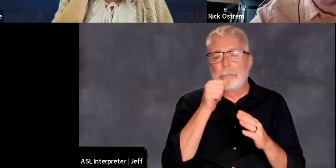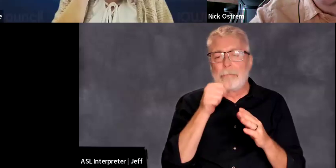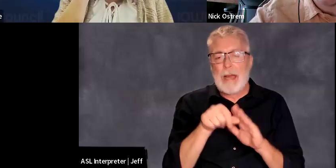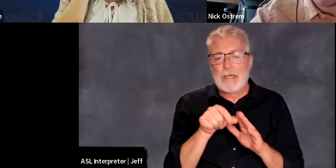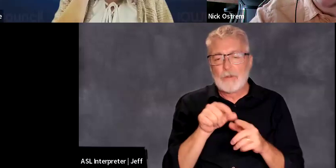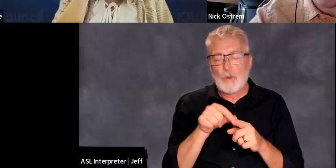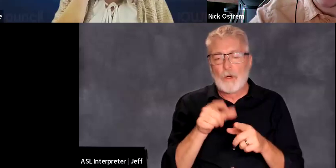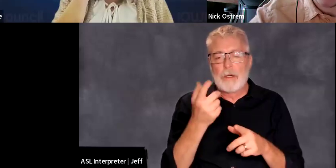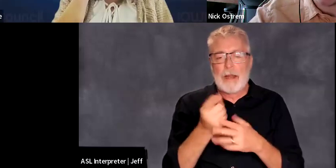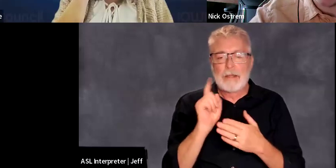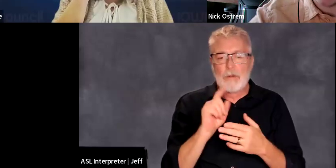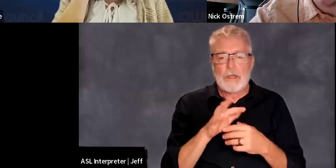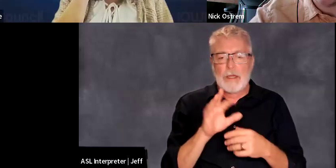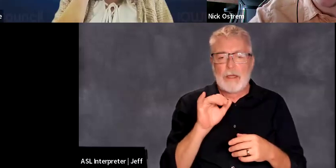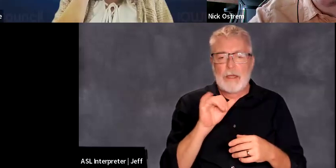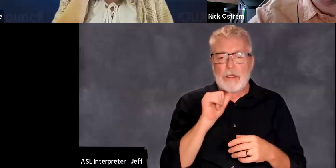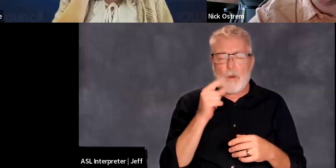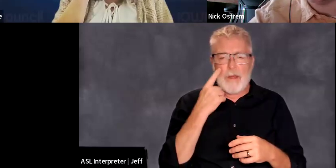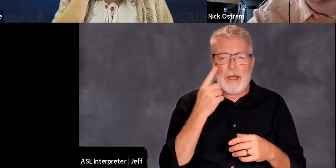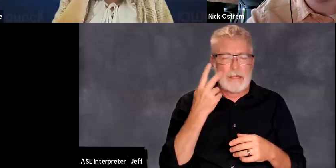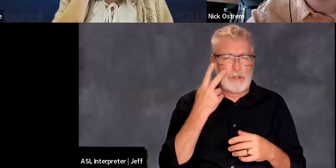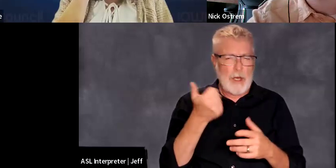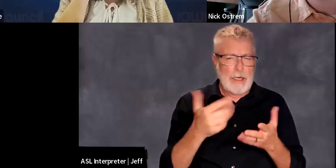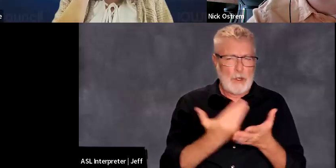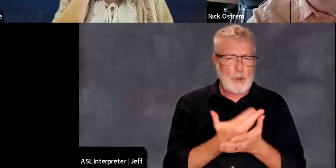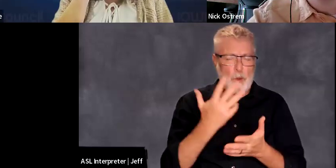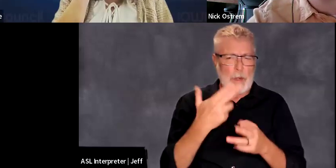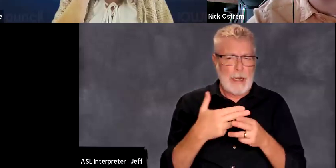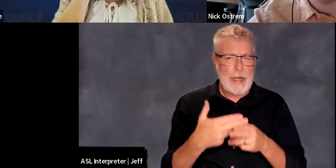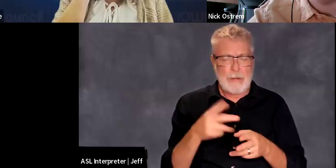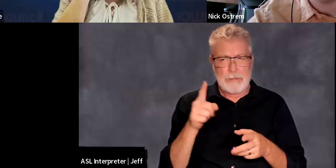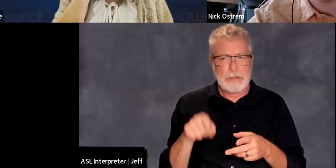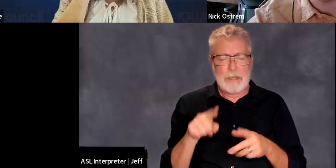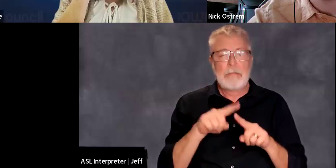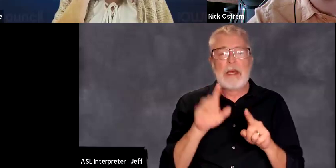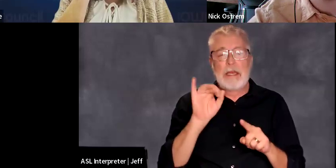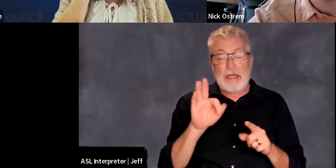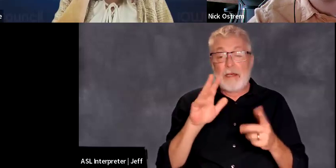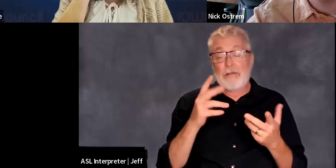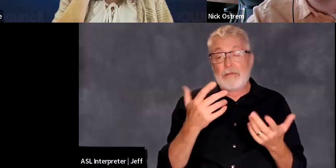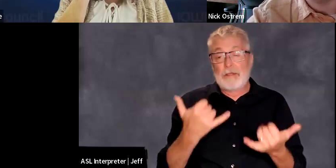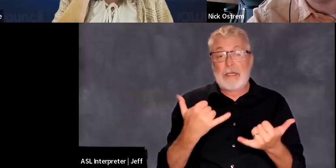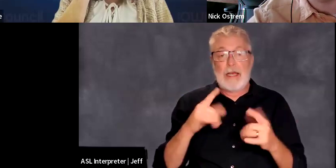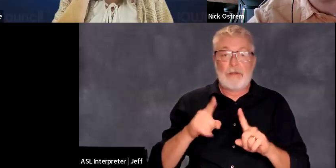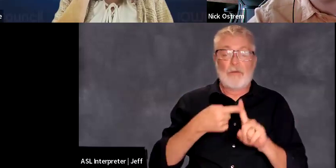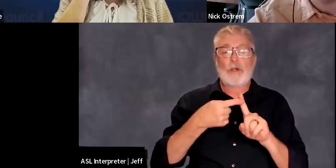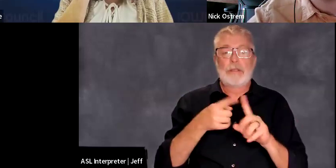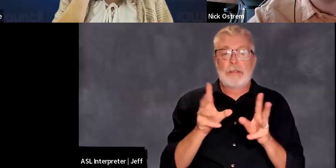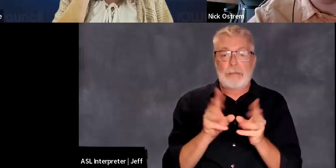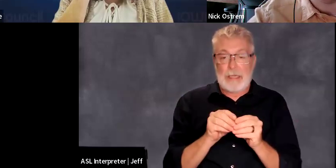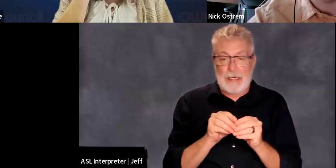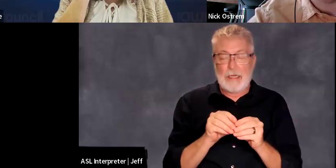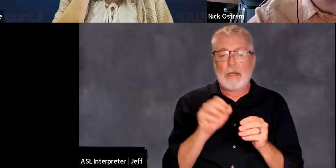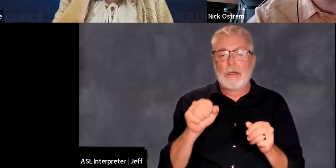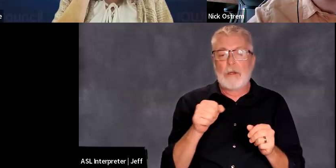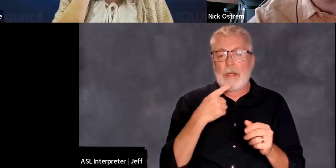joining us for the first time, I don't think I saw any new names in there. But if you are joining us for the first time, if you want to just